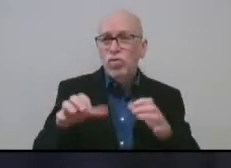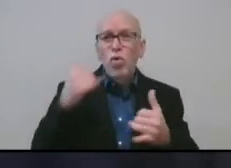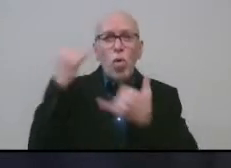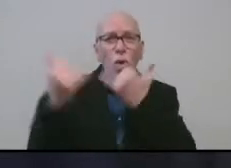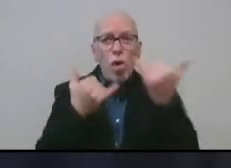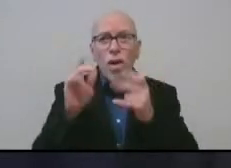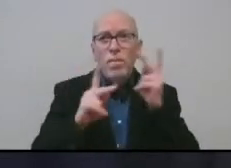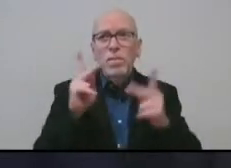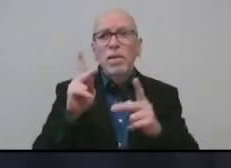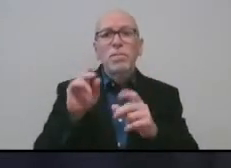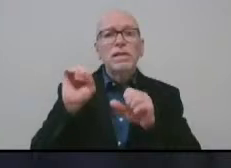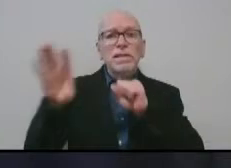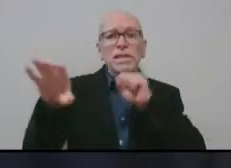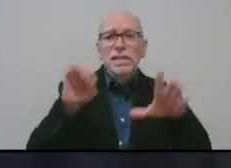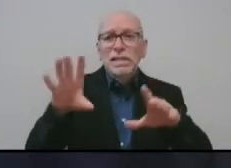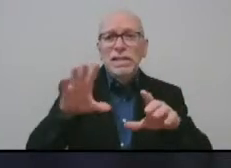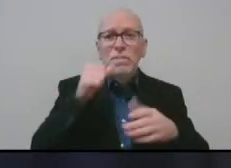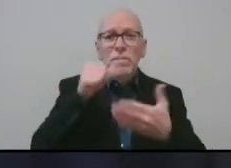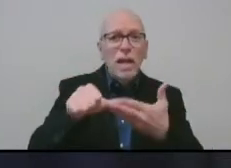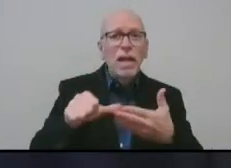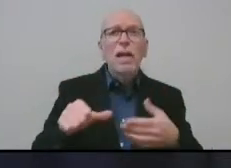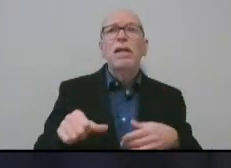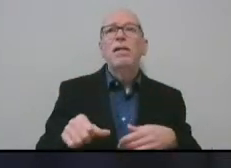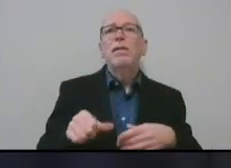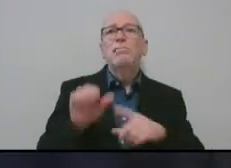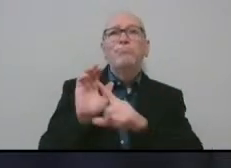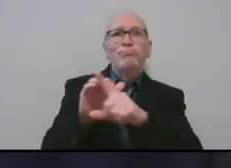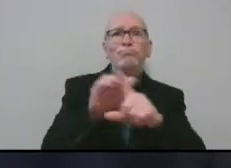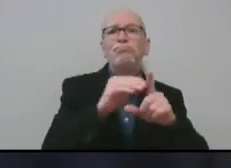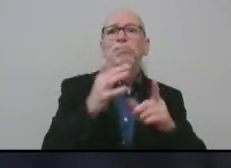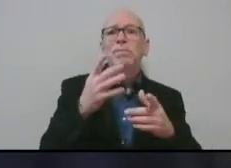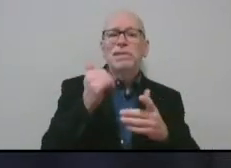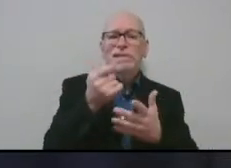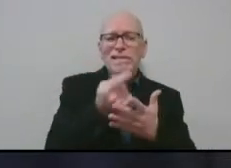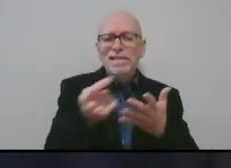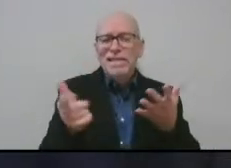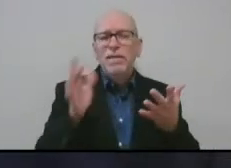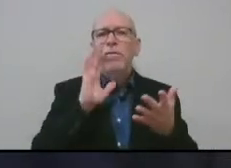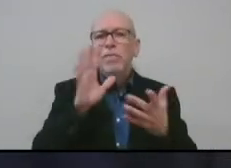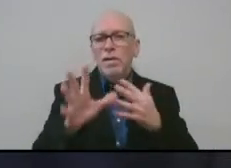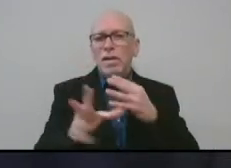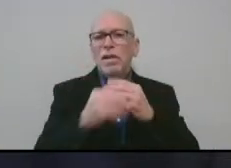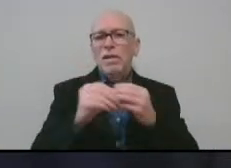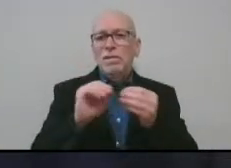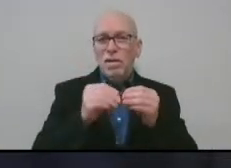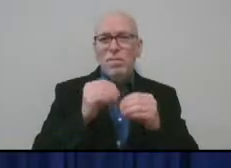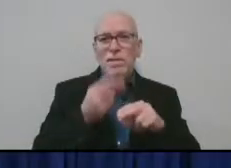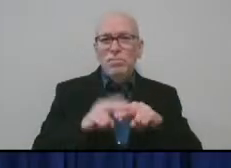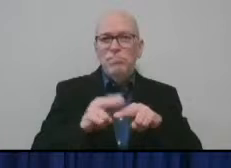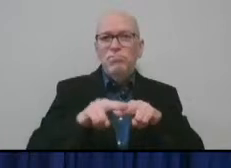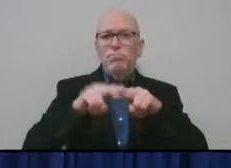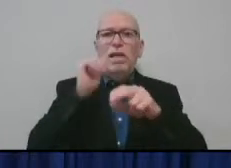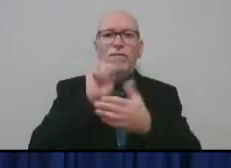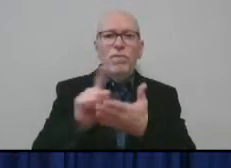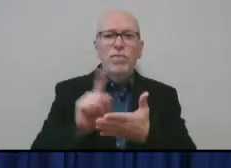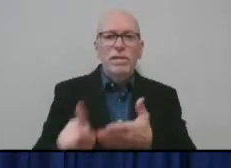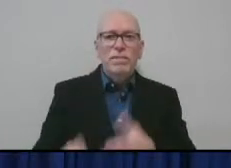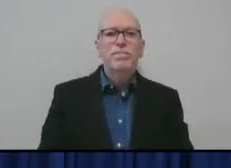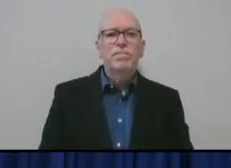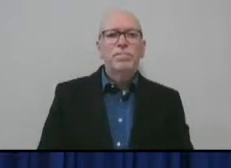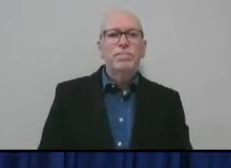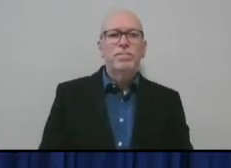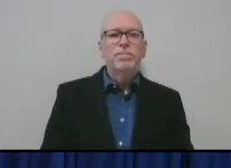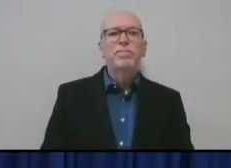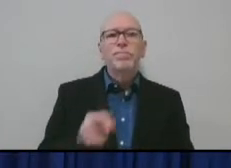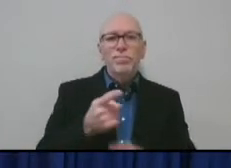sending them cards in the mail, all of that, it just all those little bits add up, and we can see that number tick up every single week. Yeah, and our mobile units